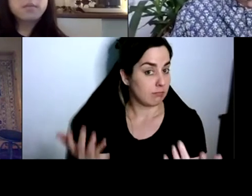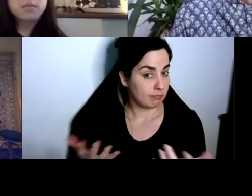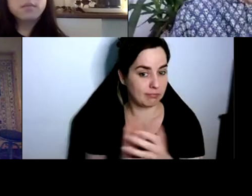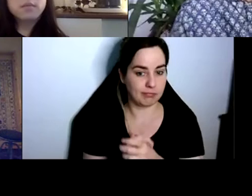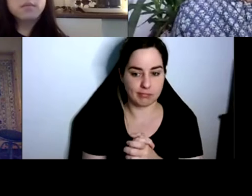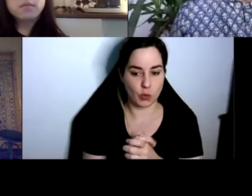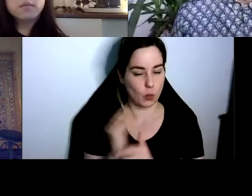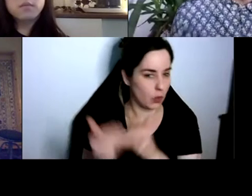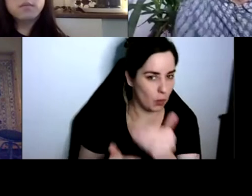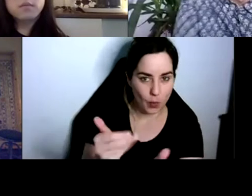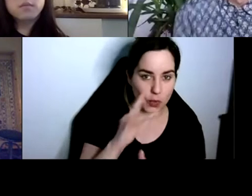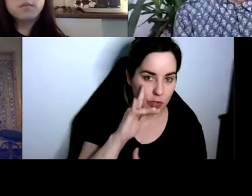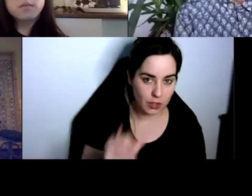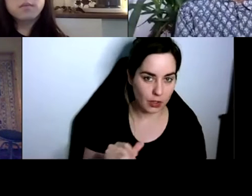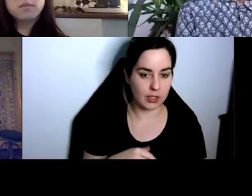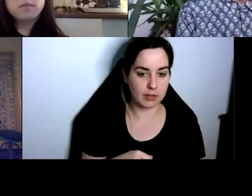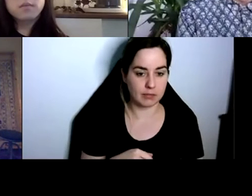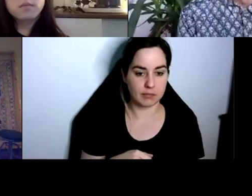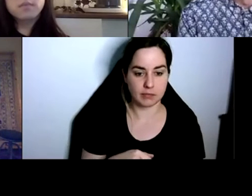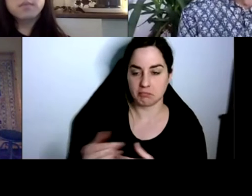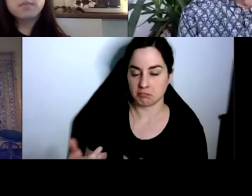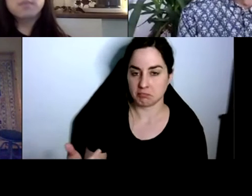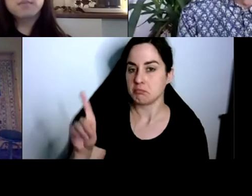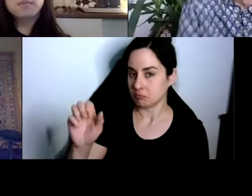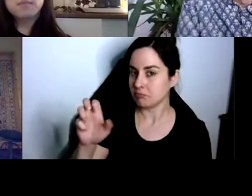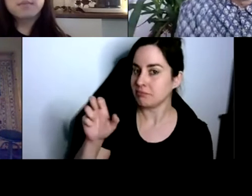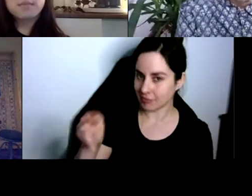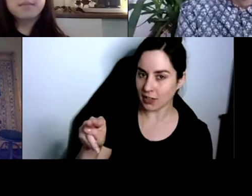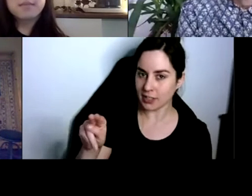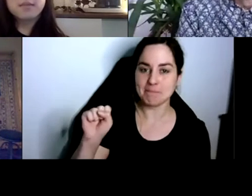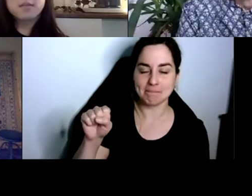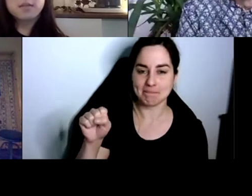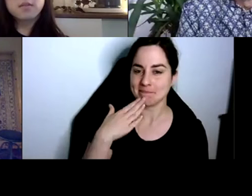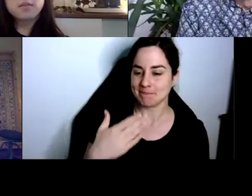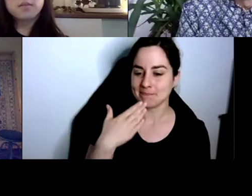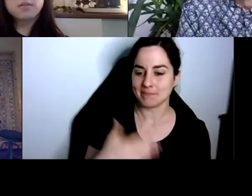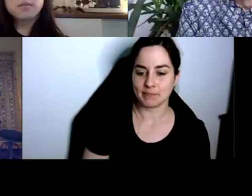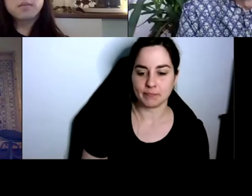process. Yeah, totally. Thank you, Belinda.